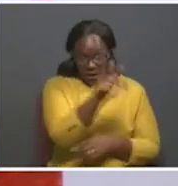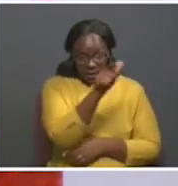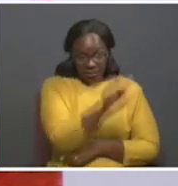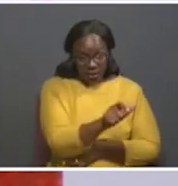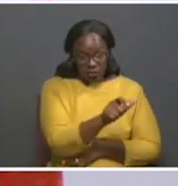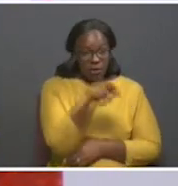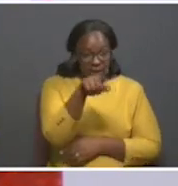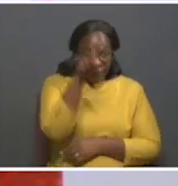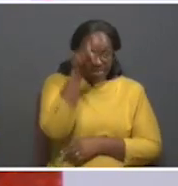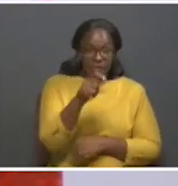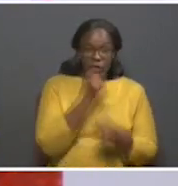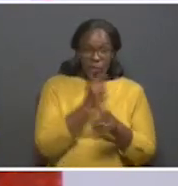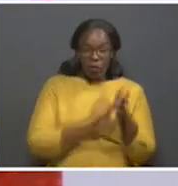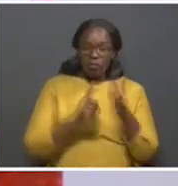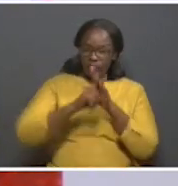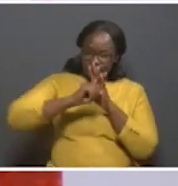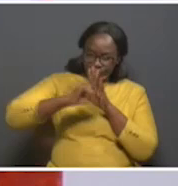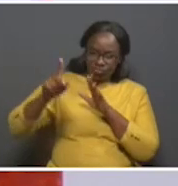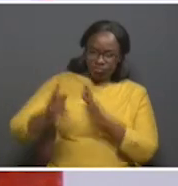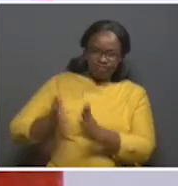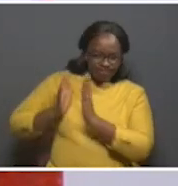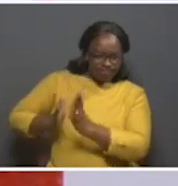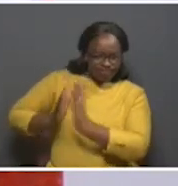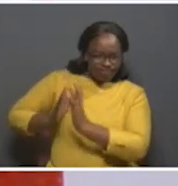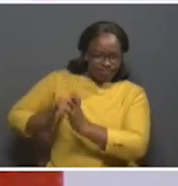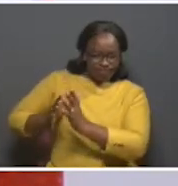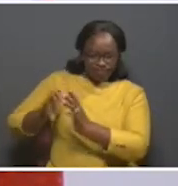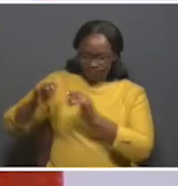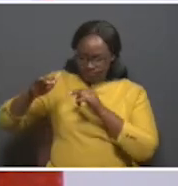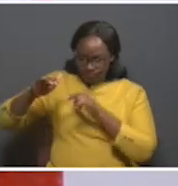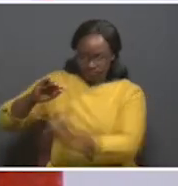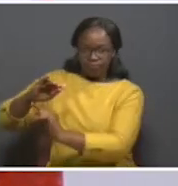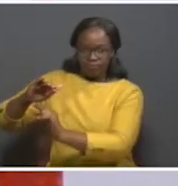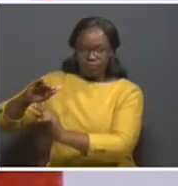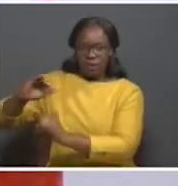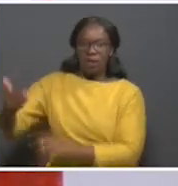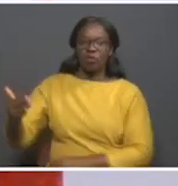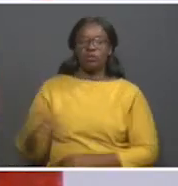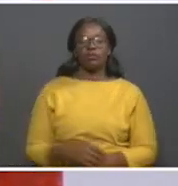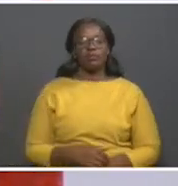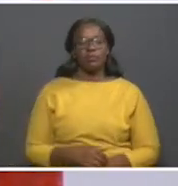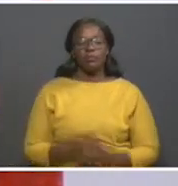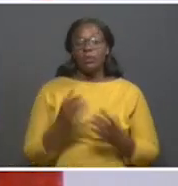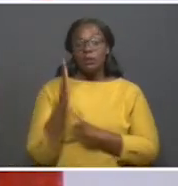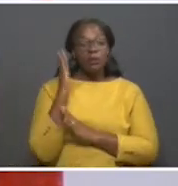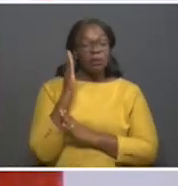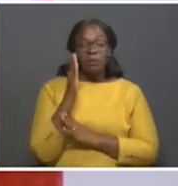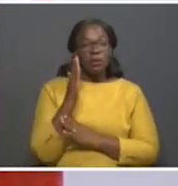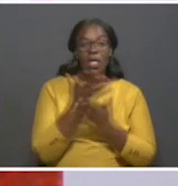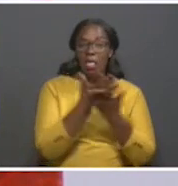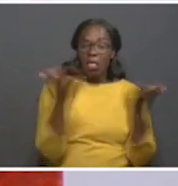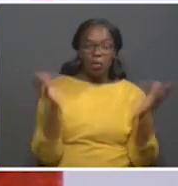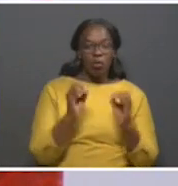you needed to flee to a city of refuge for asylum. Their security was not guaranteed by the road, no matter